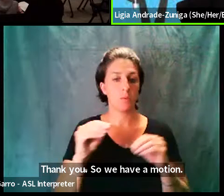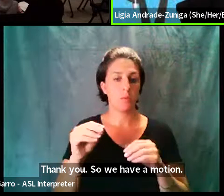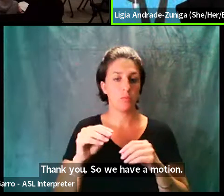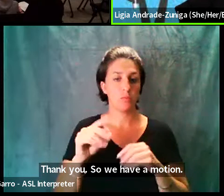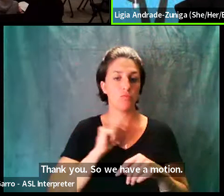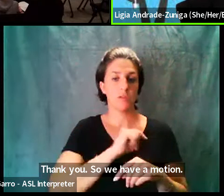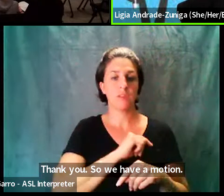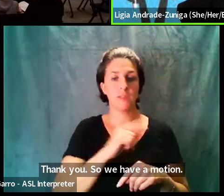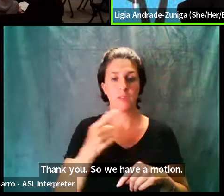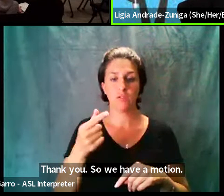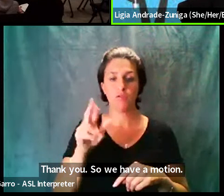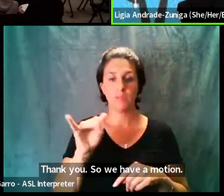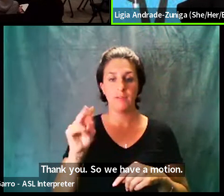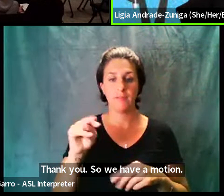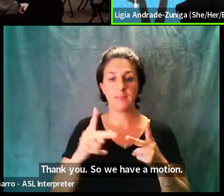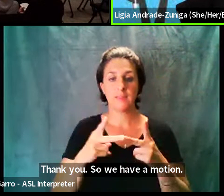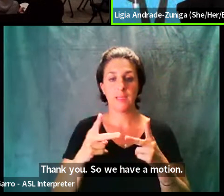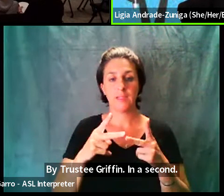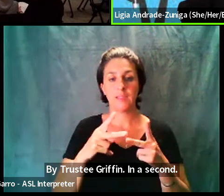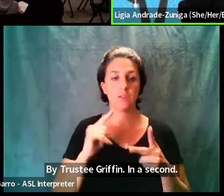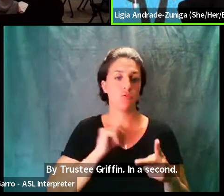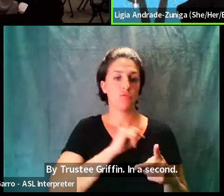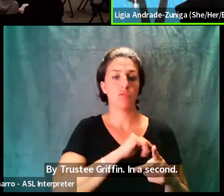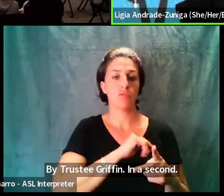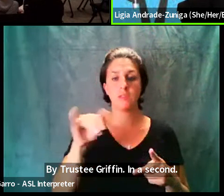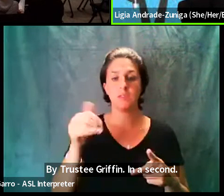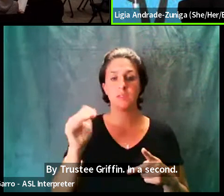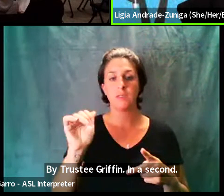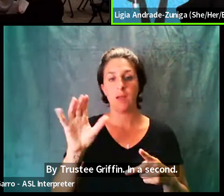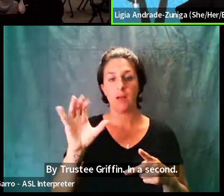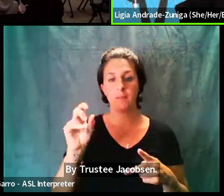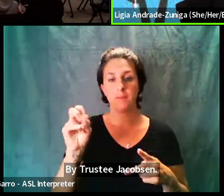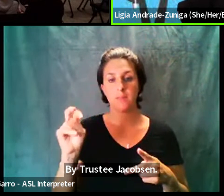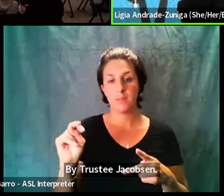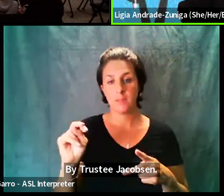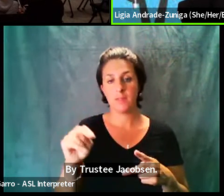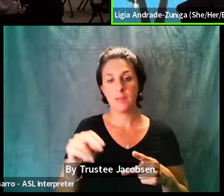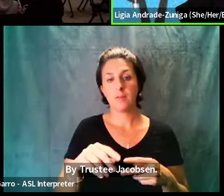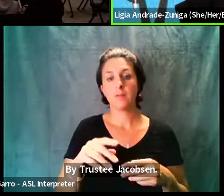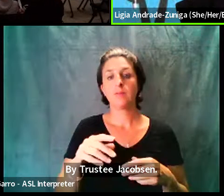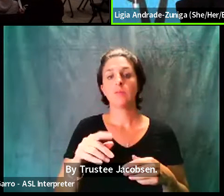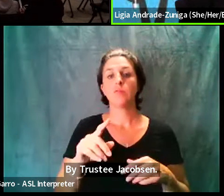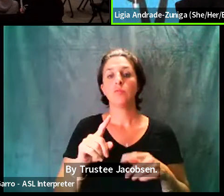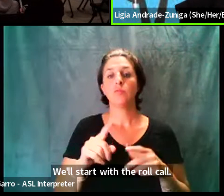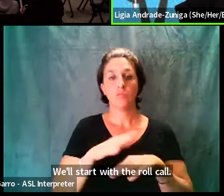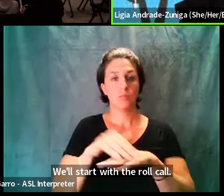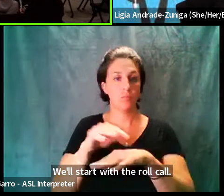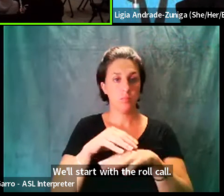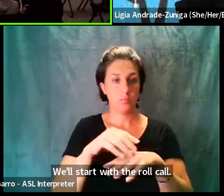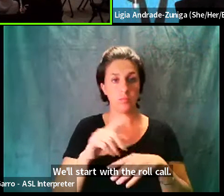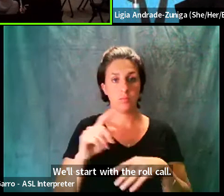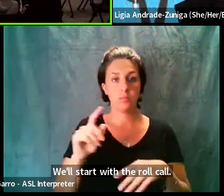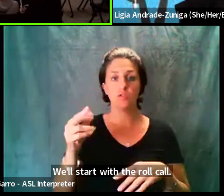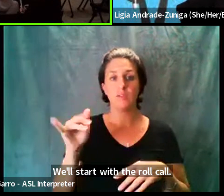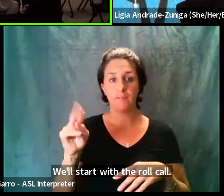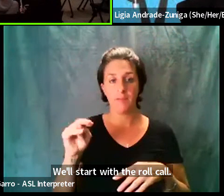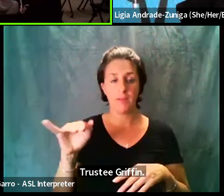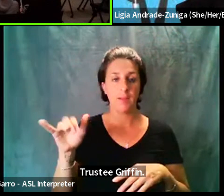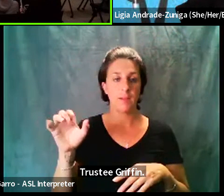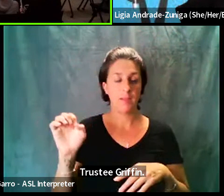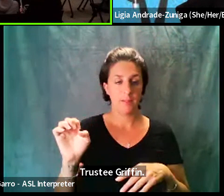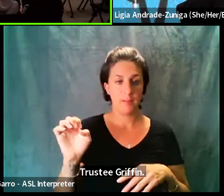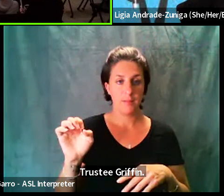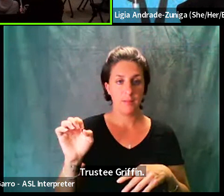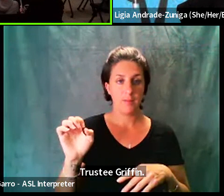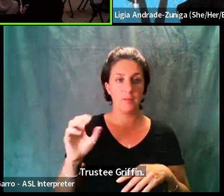and a second by Trustee Jacobson. We'll start with a roll call. Trustee Griffin, Aye.